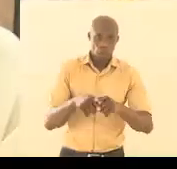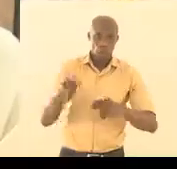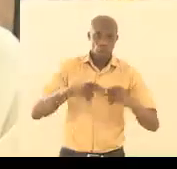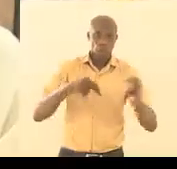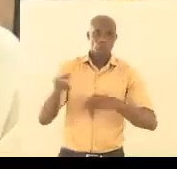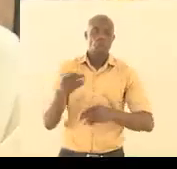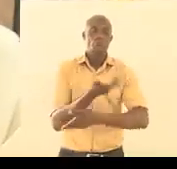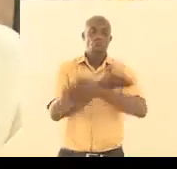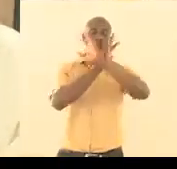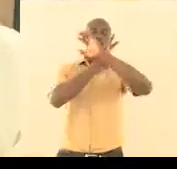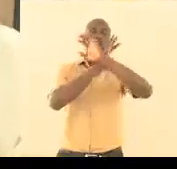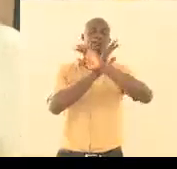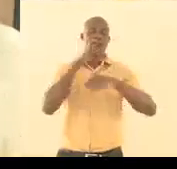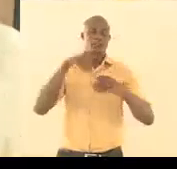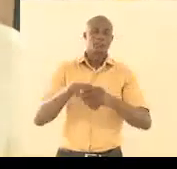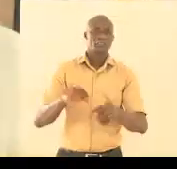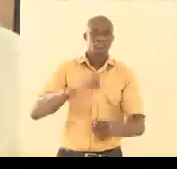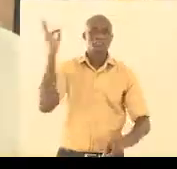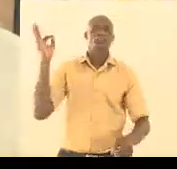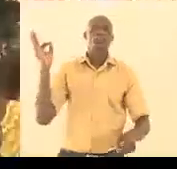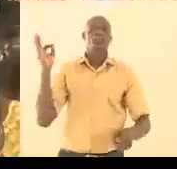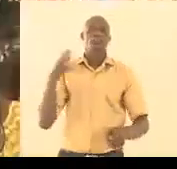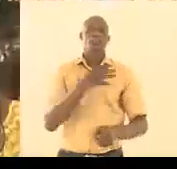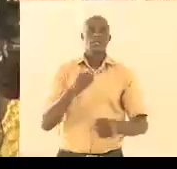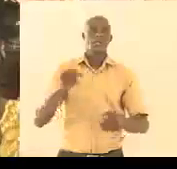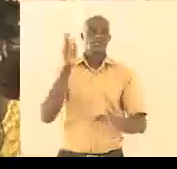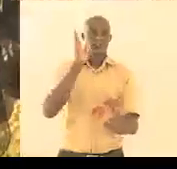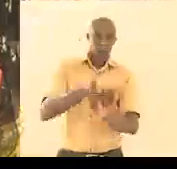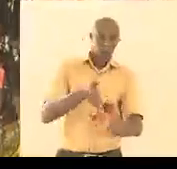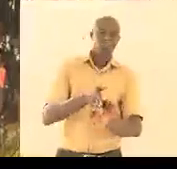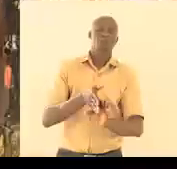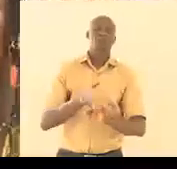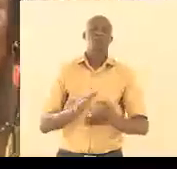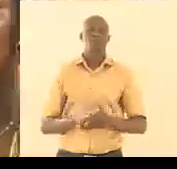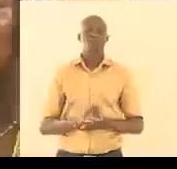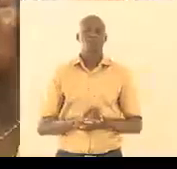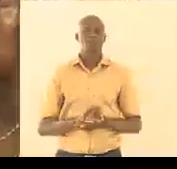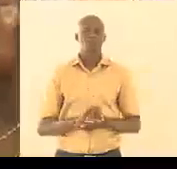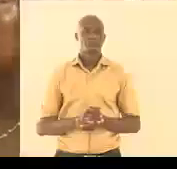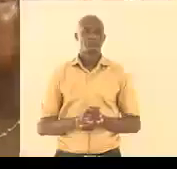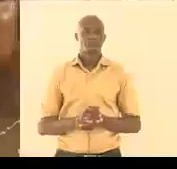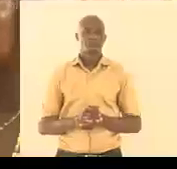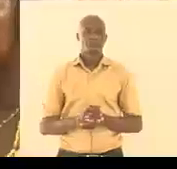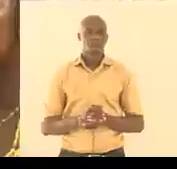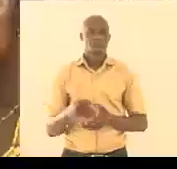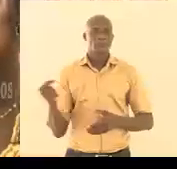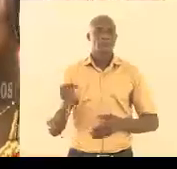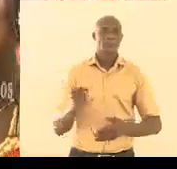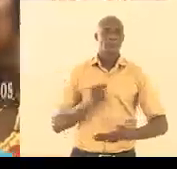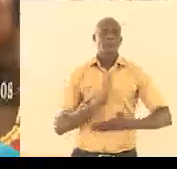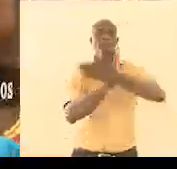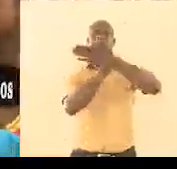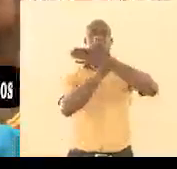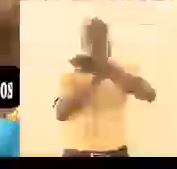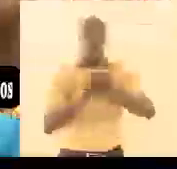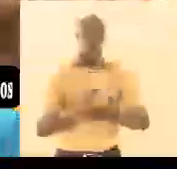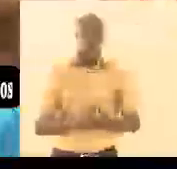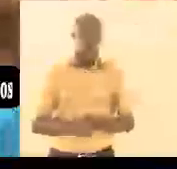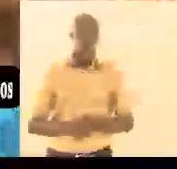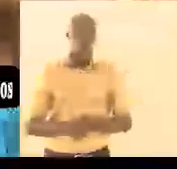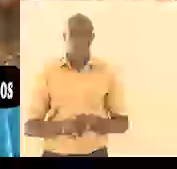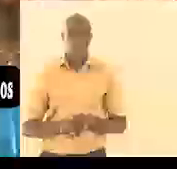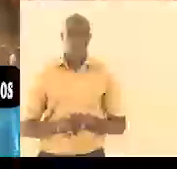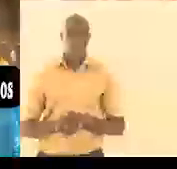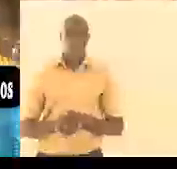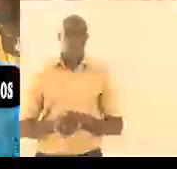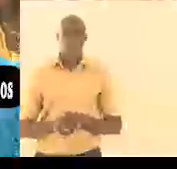erected barriers around themselves in the spiritual and psychological realm. They were barricaded, as it were.